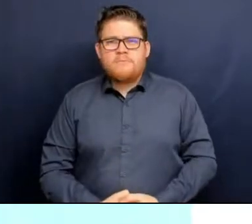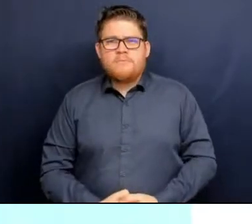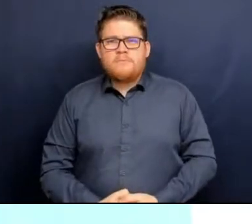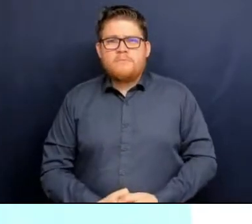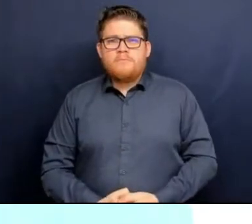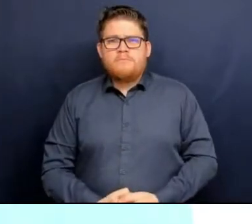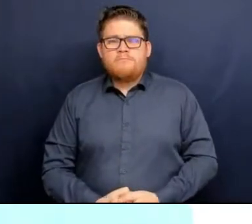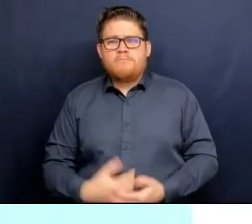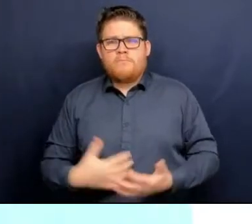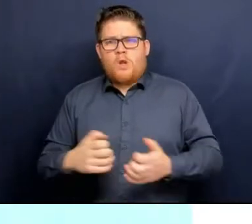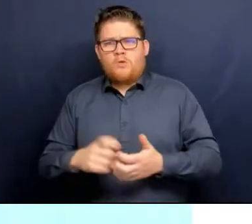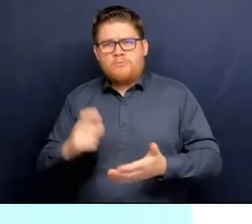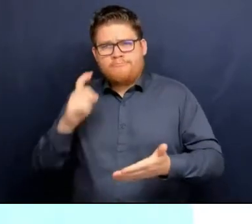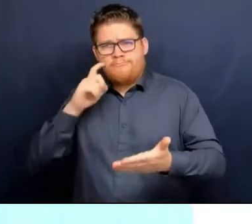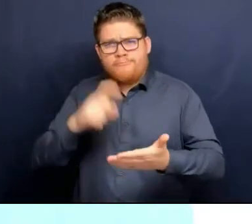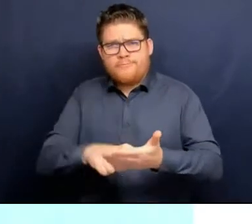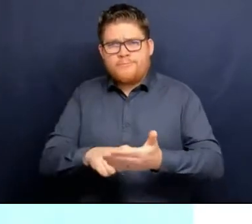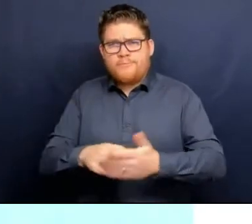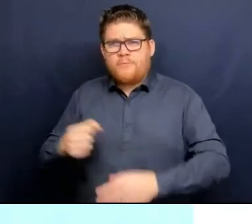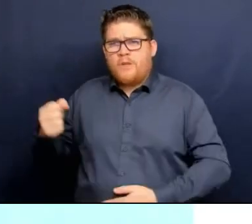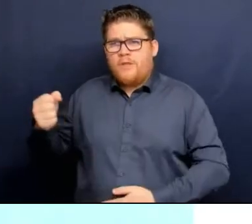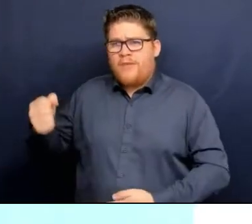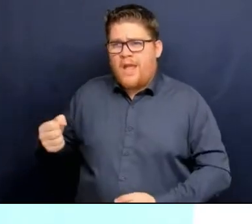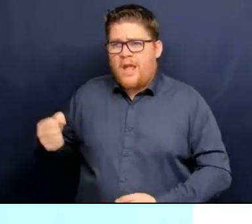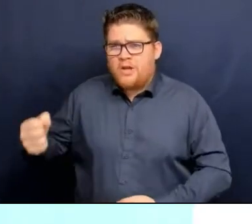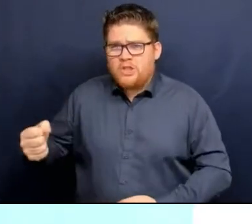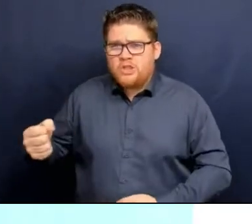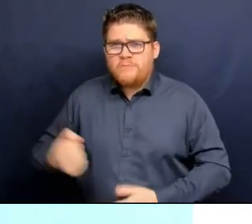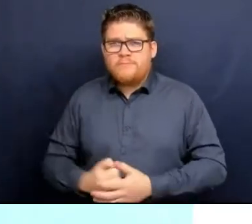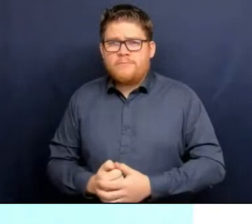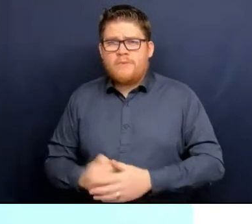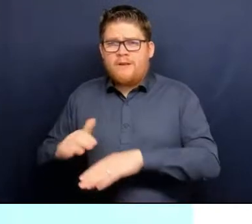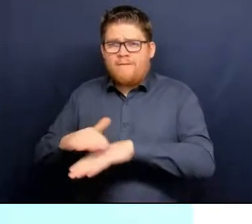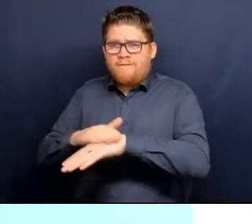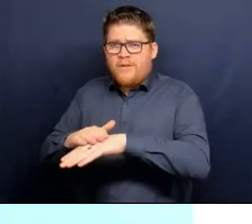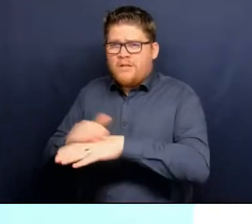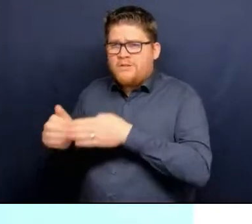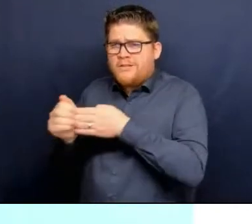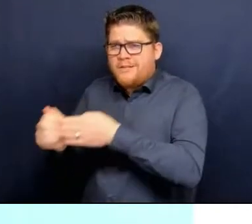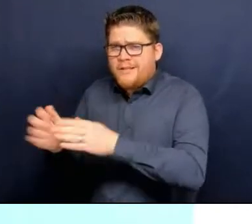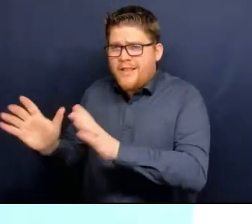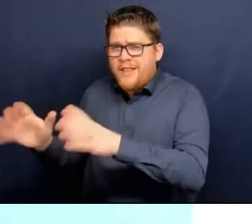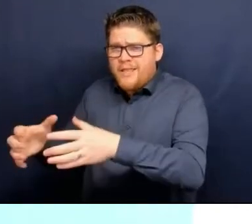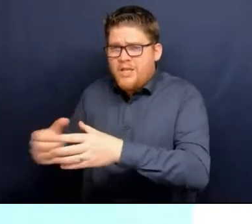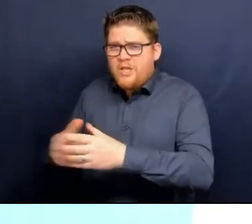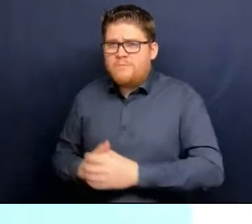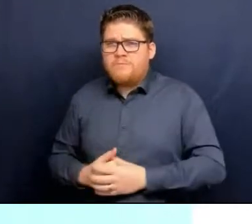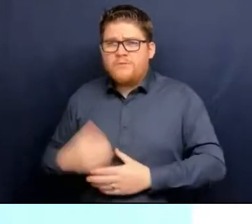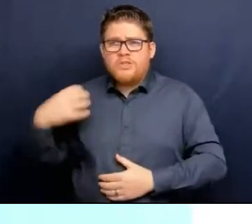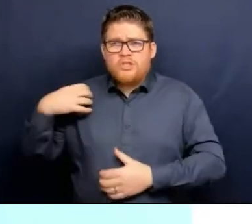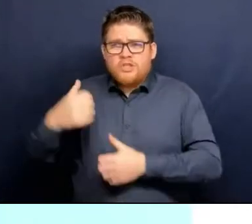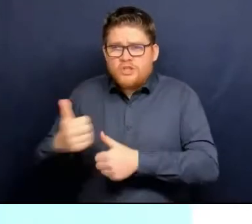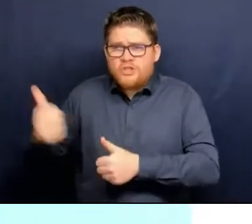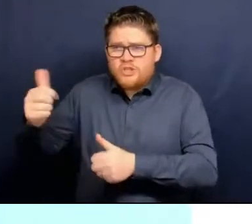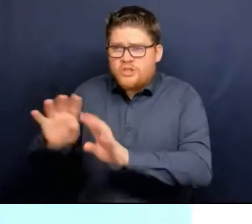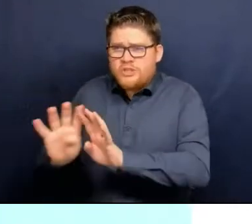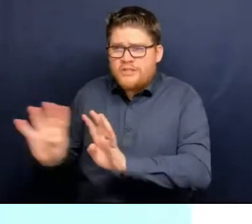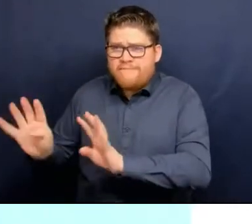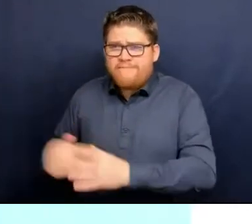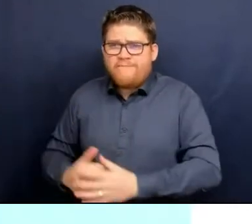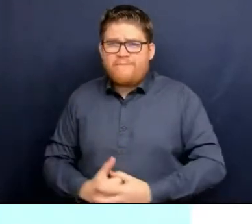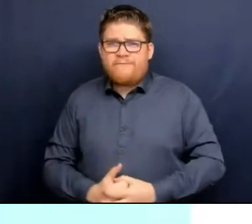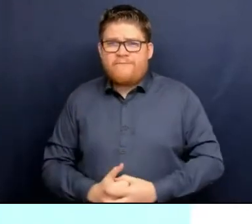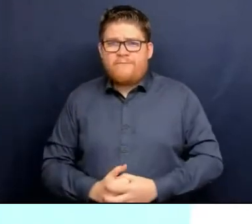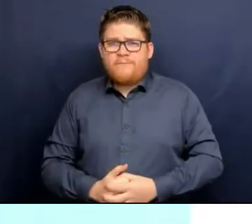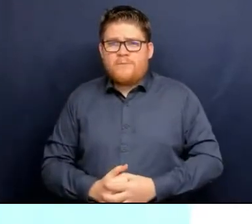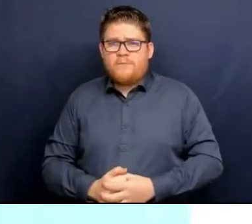elders, First Nation leaders and chiefs from across the province who are here. Welcome. And of course, Premier John Horgan.